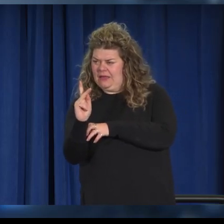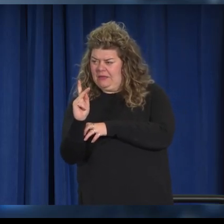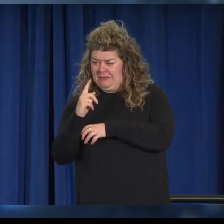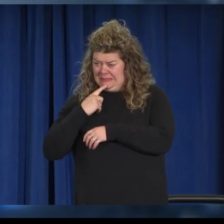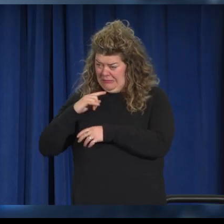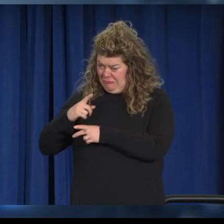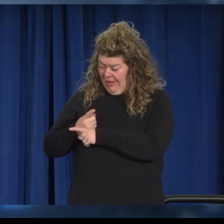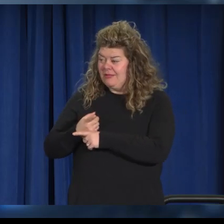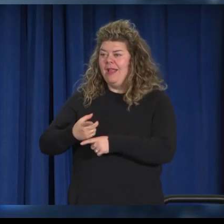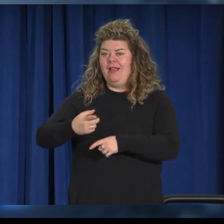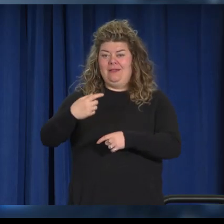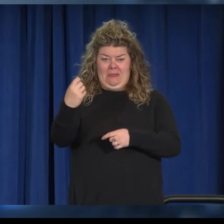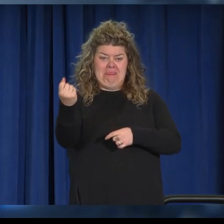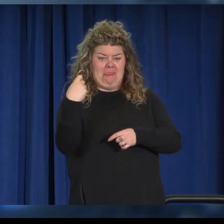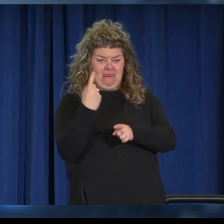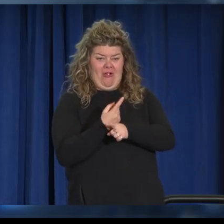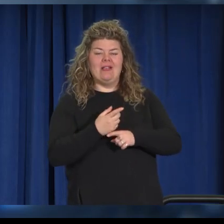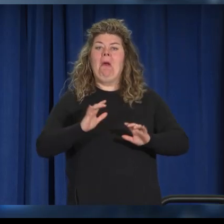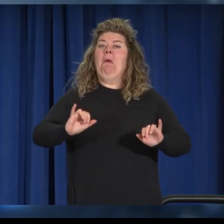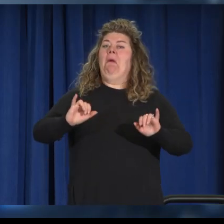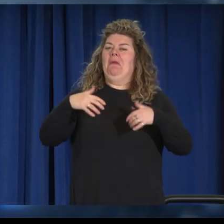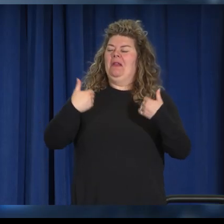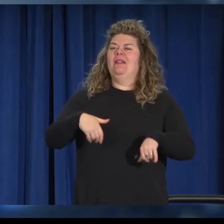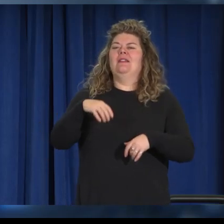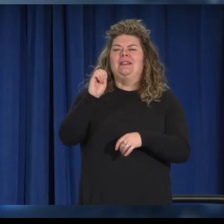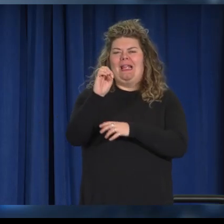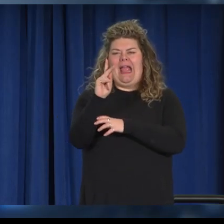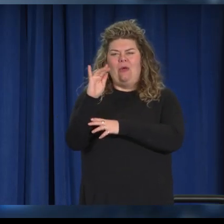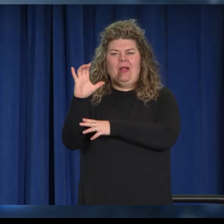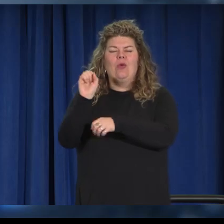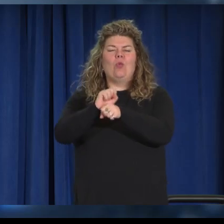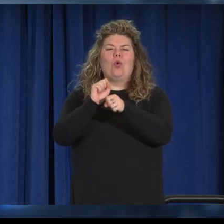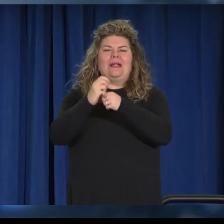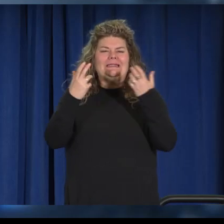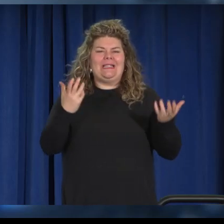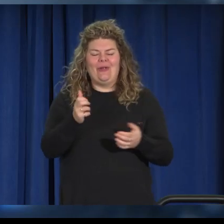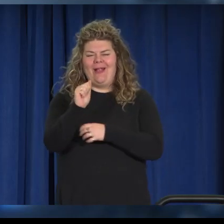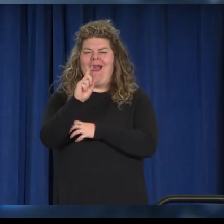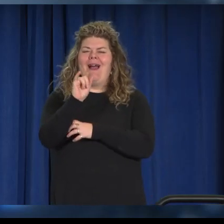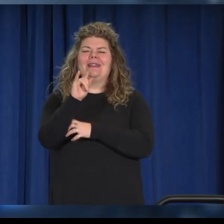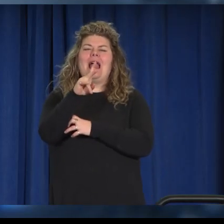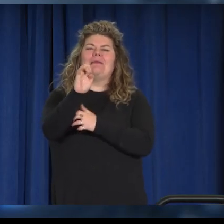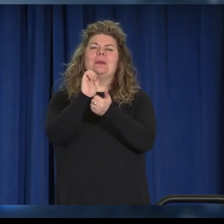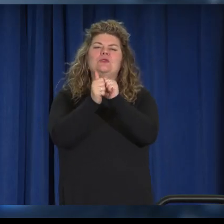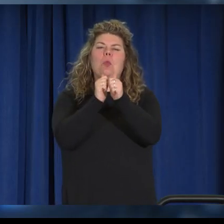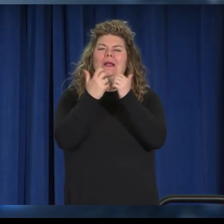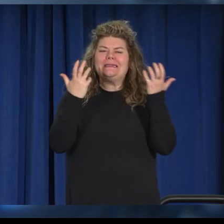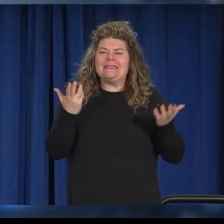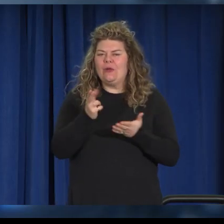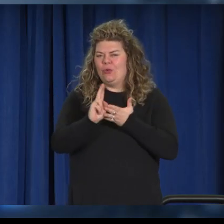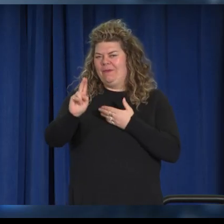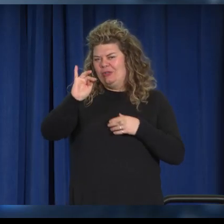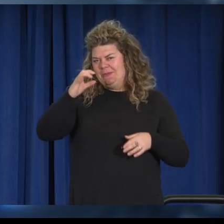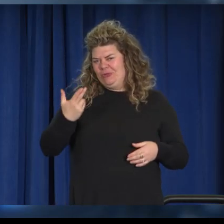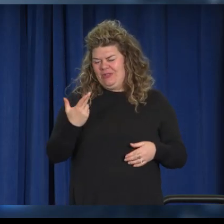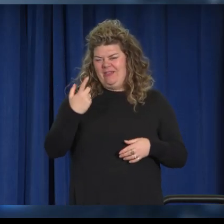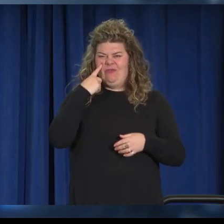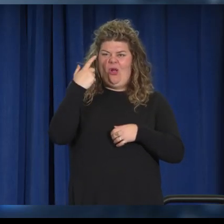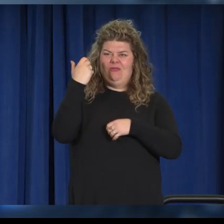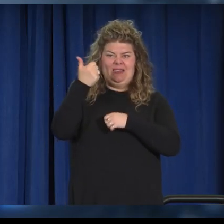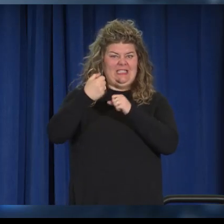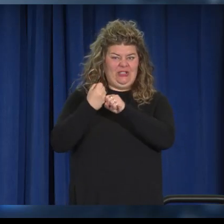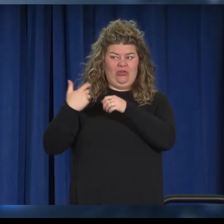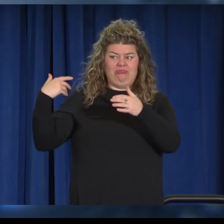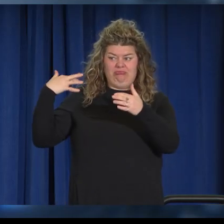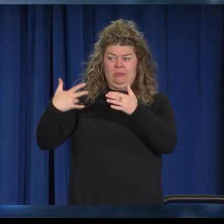Did I get it? Hey, all right. Erik works at Adaptive Sports here at the University of Michigan for the past decade. He was formerly